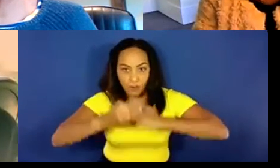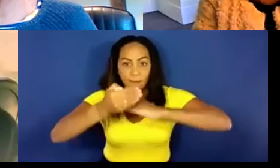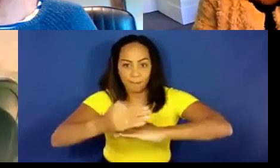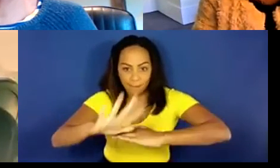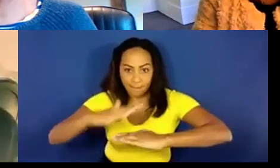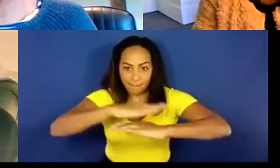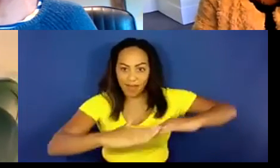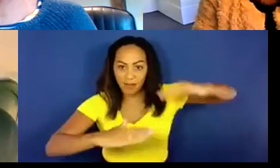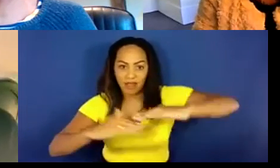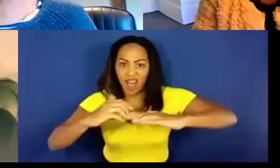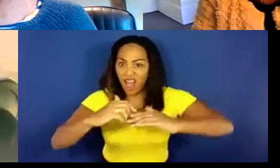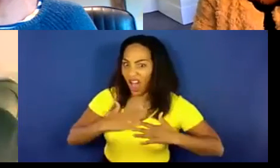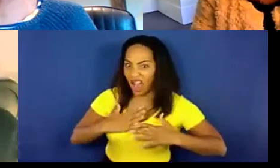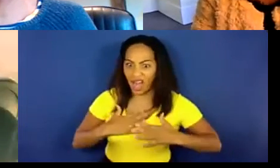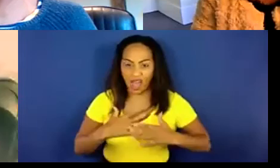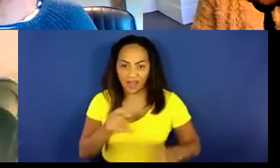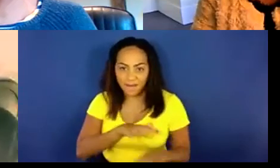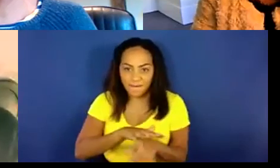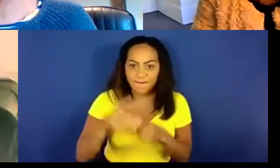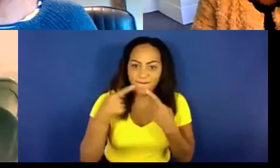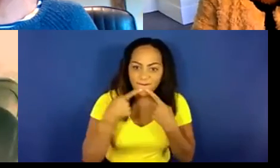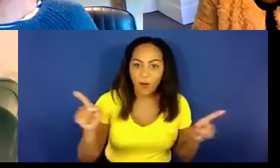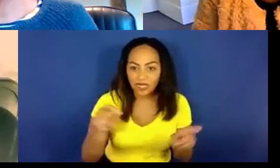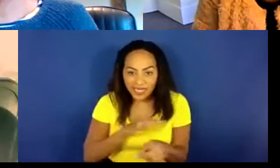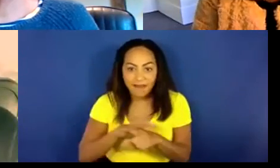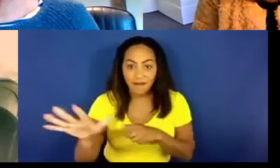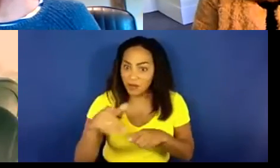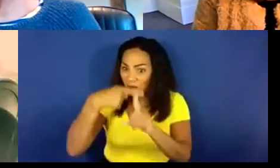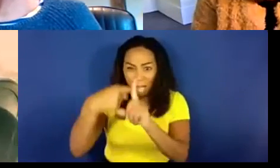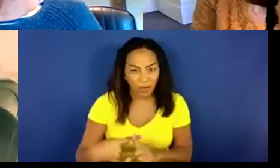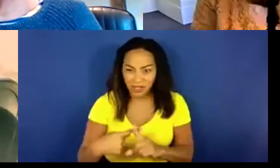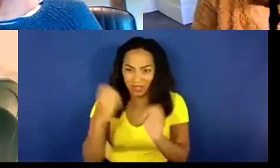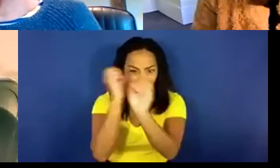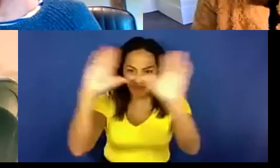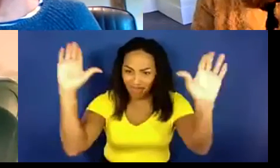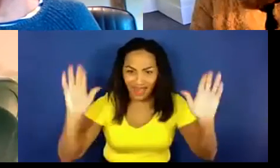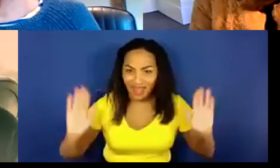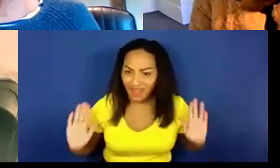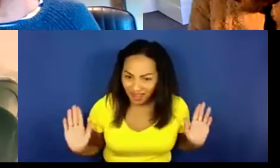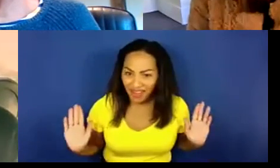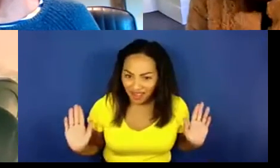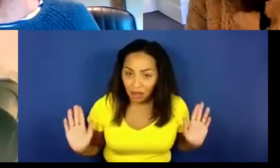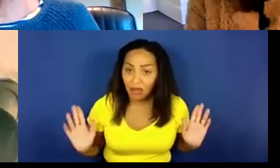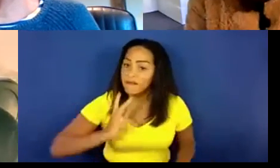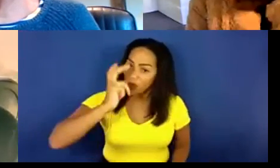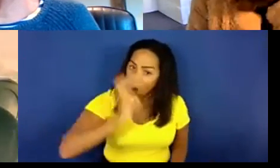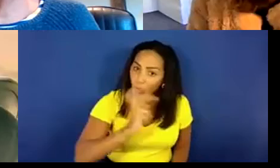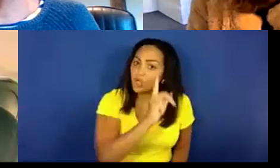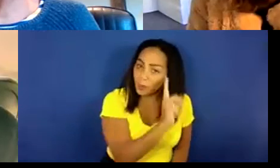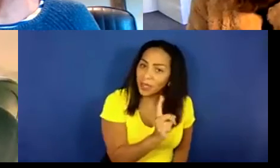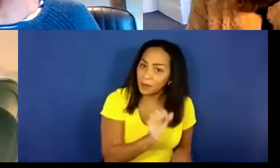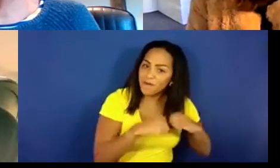Voice and influence is, as I said, it's quite a positive thing. So for the Older People's Forum, it's at the heart of what we